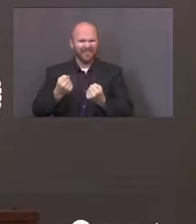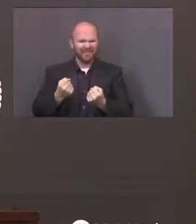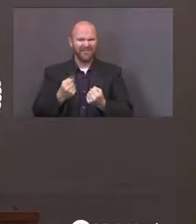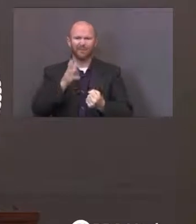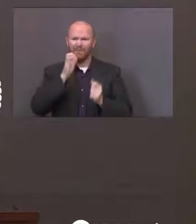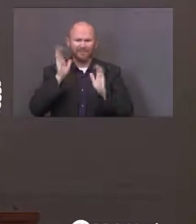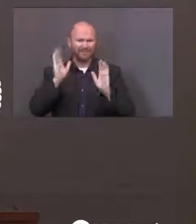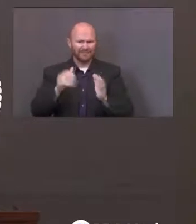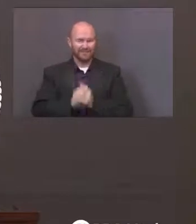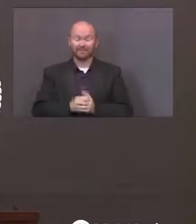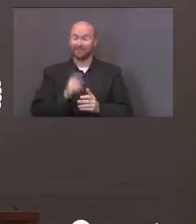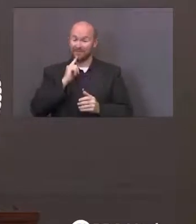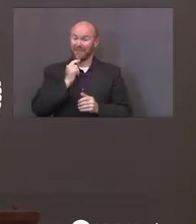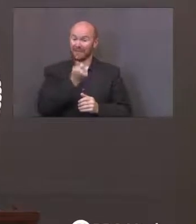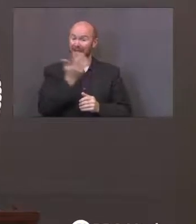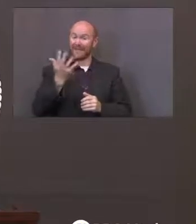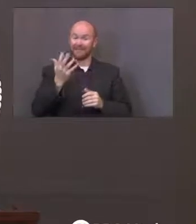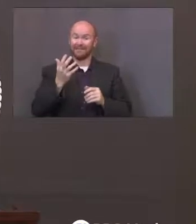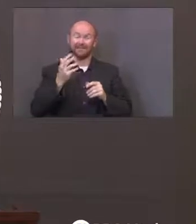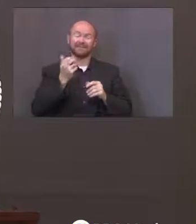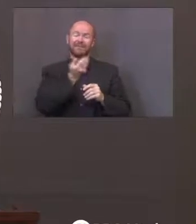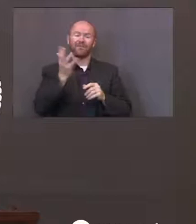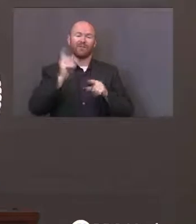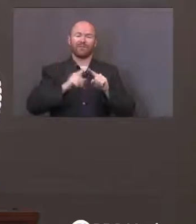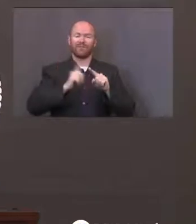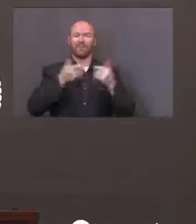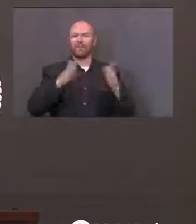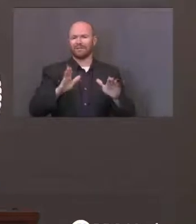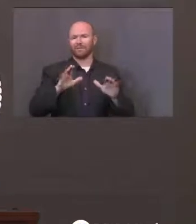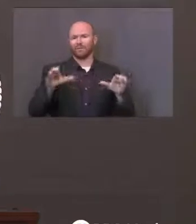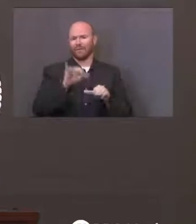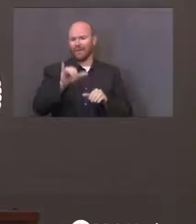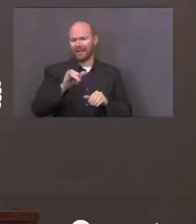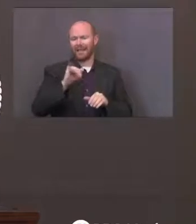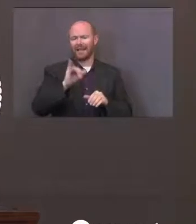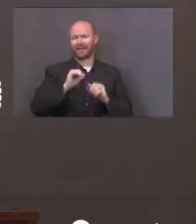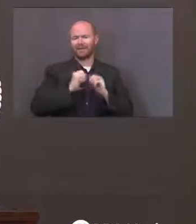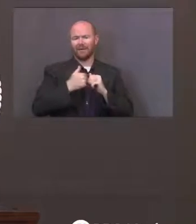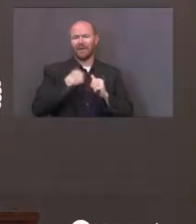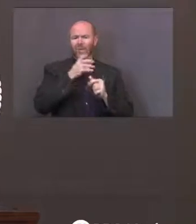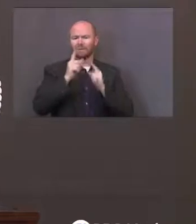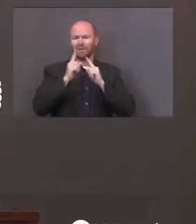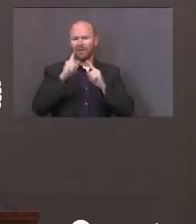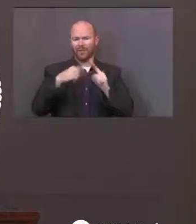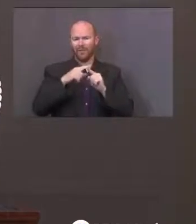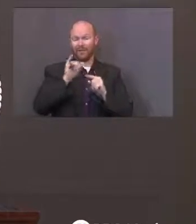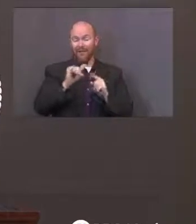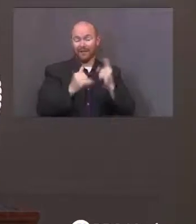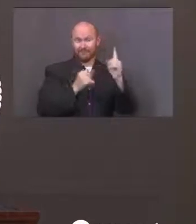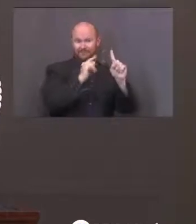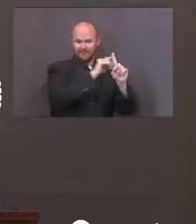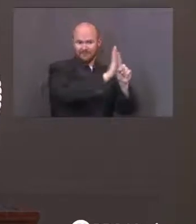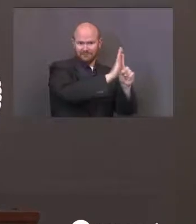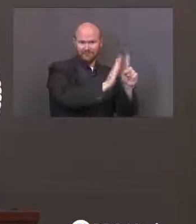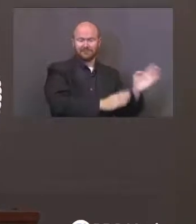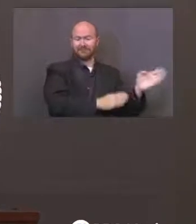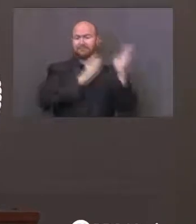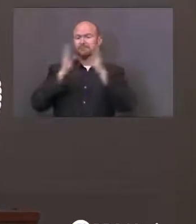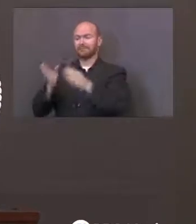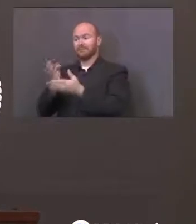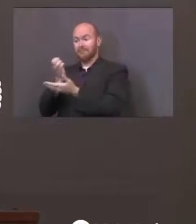of different ways to do that, and those are the objectives that I want to talk about. On the economic side, we